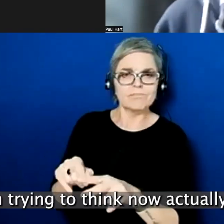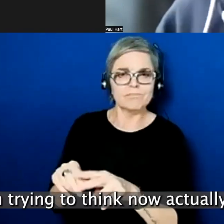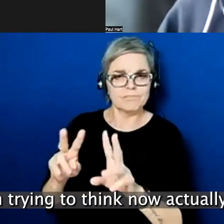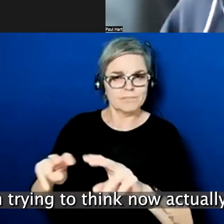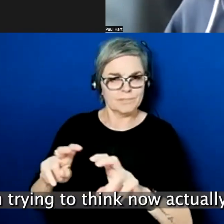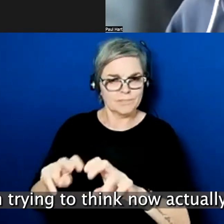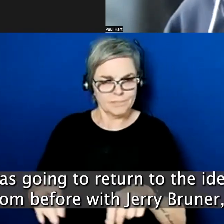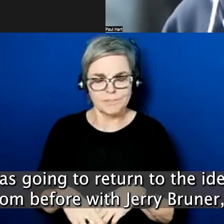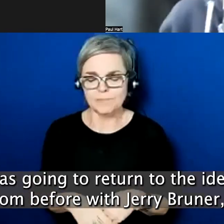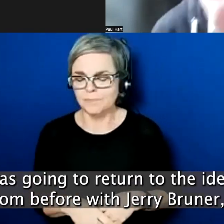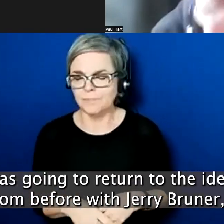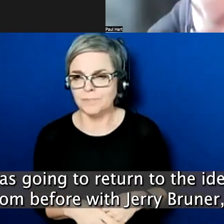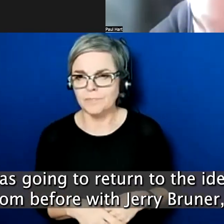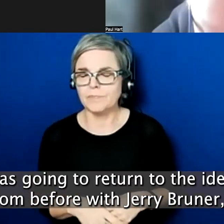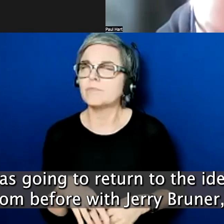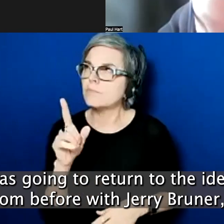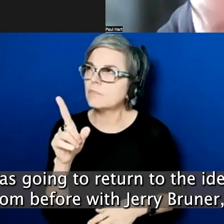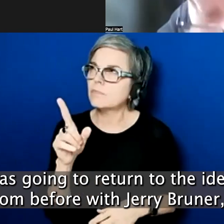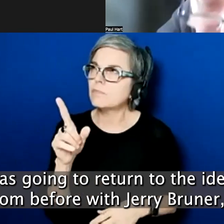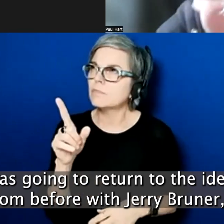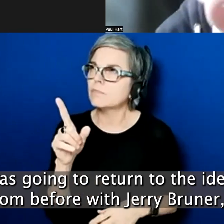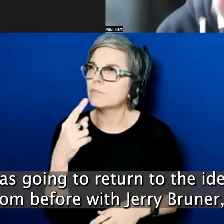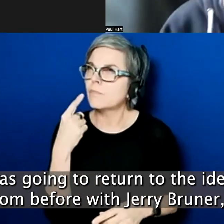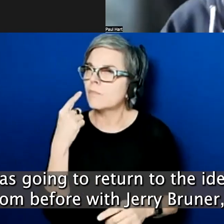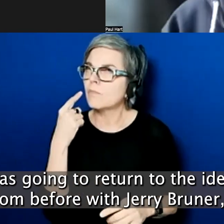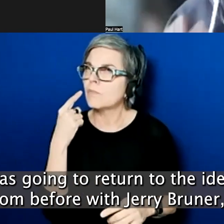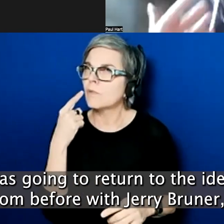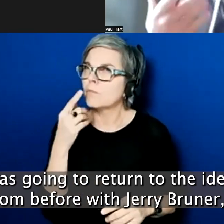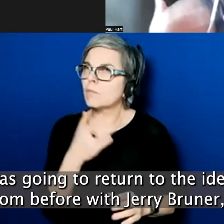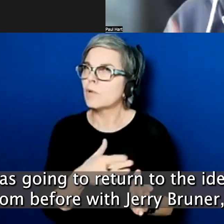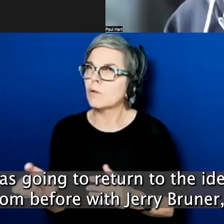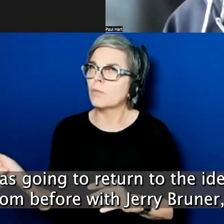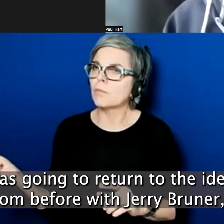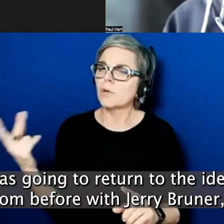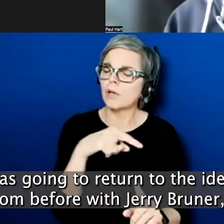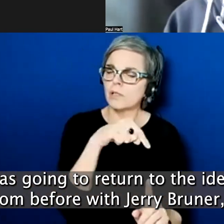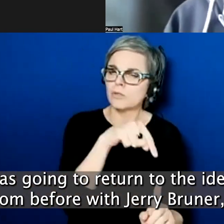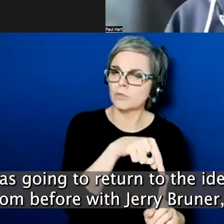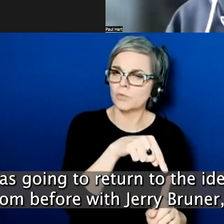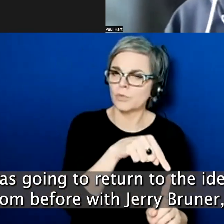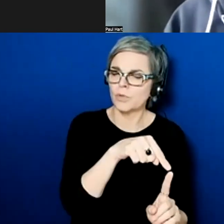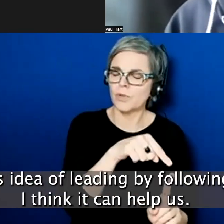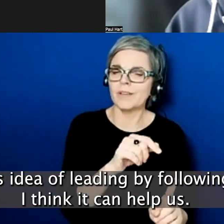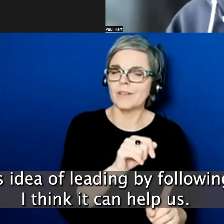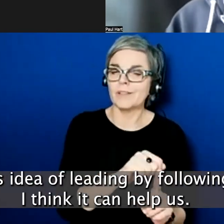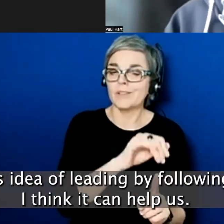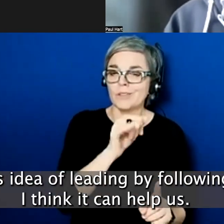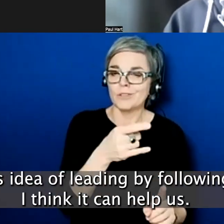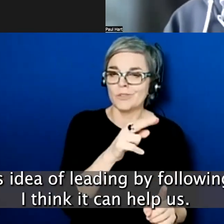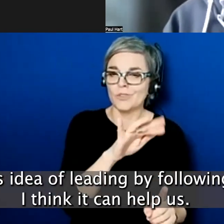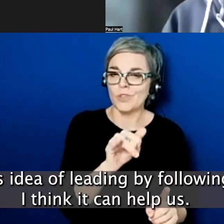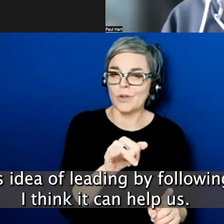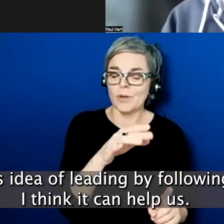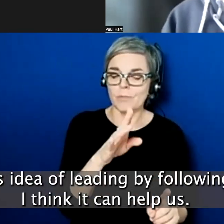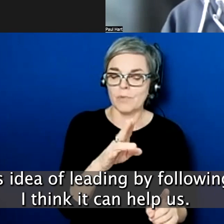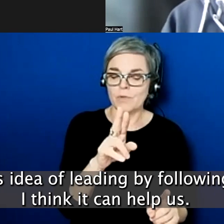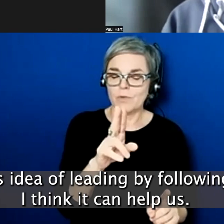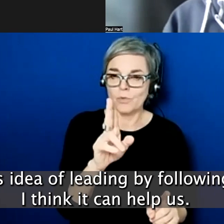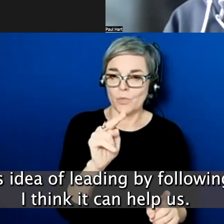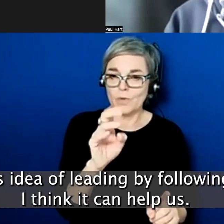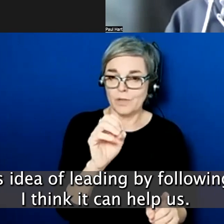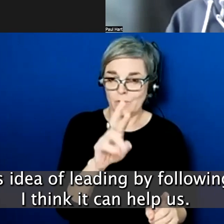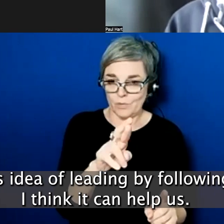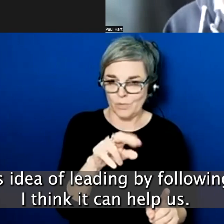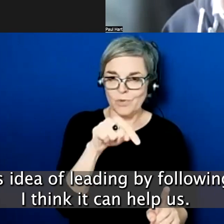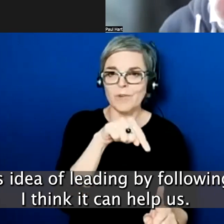I'm trying to think now, actually. I was going to, return to the idea from before of Jerry Bruner, this idea of leading